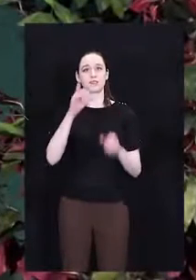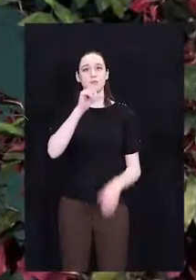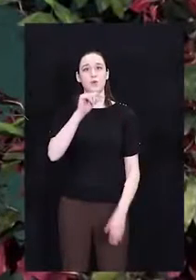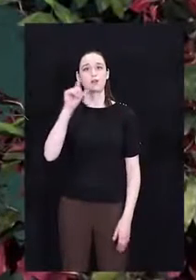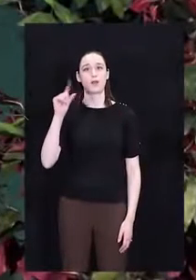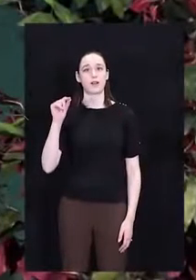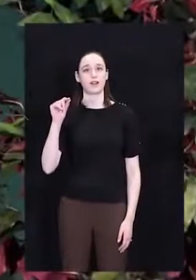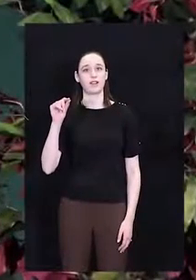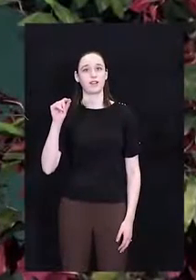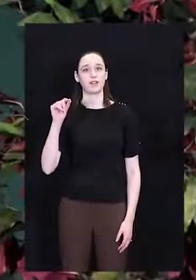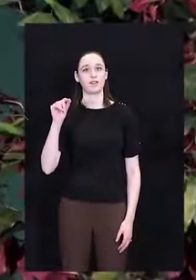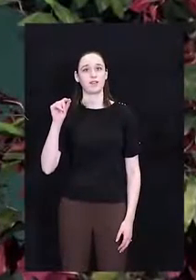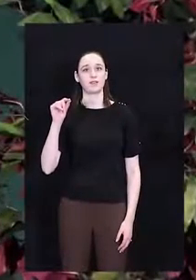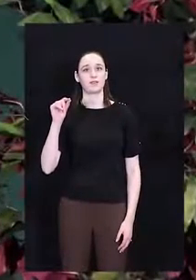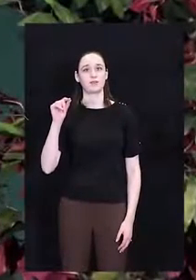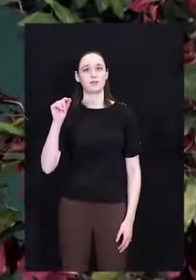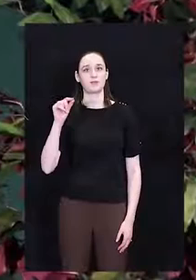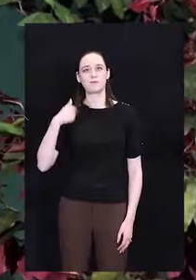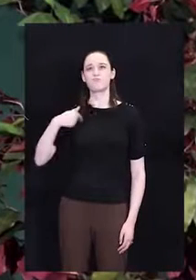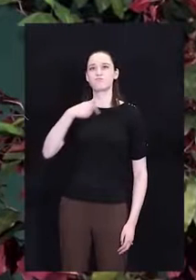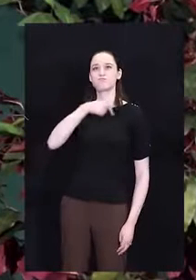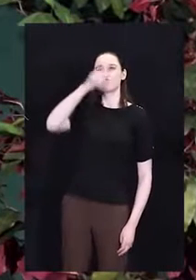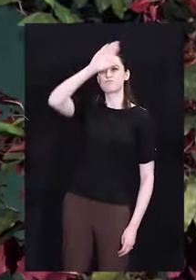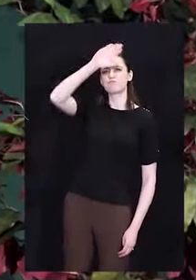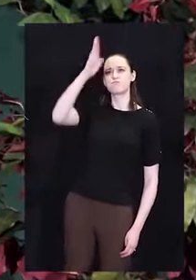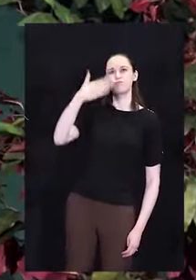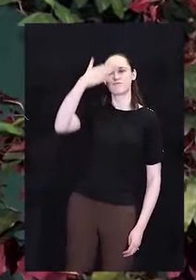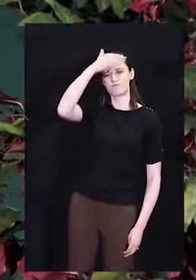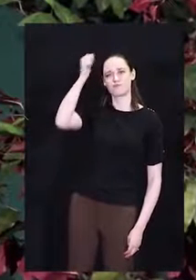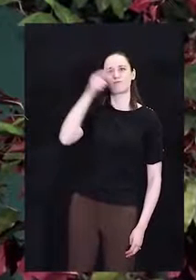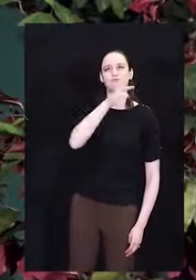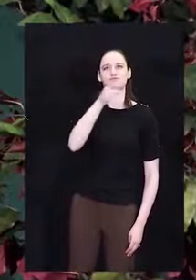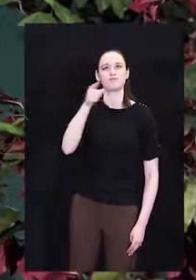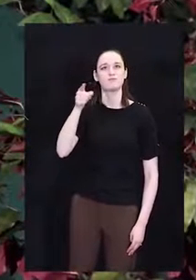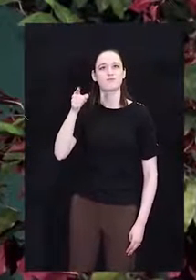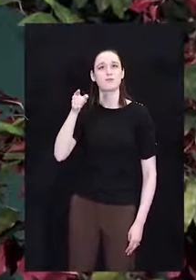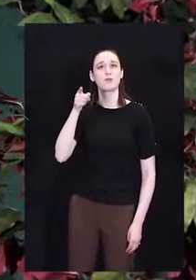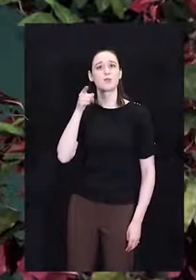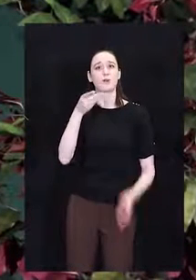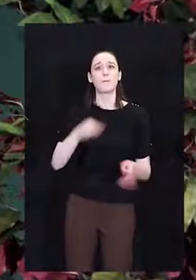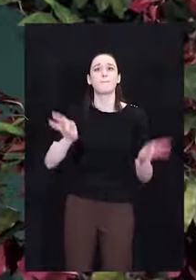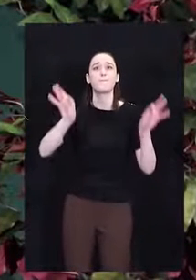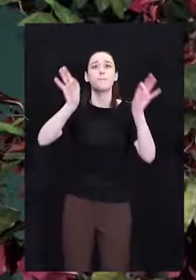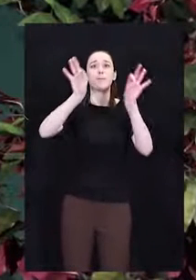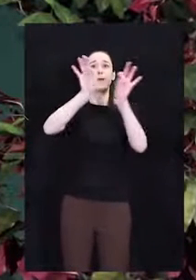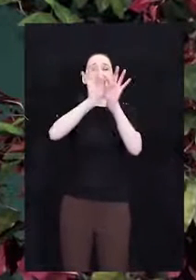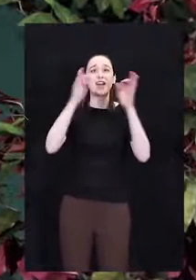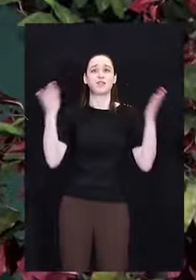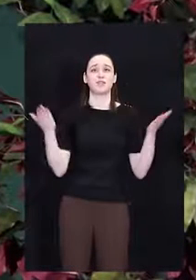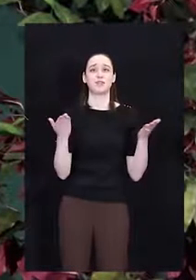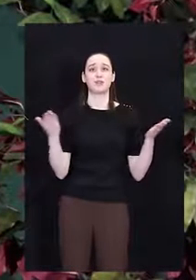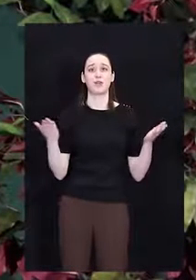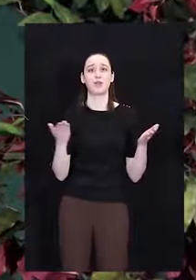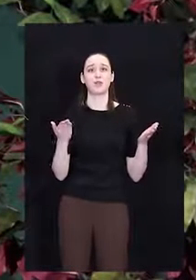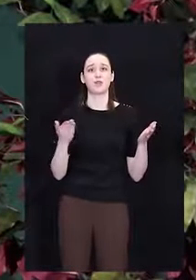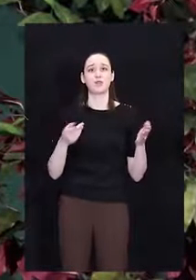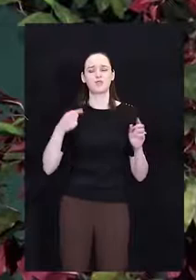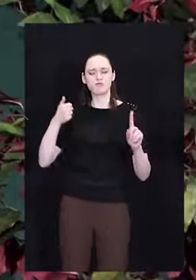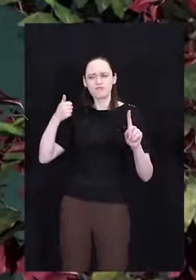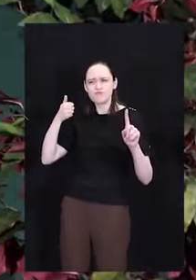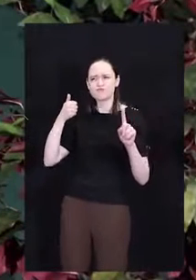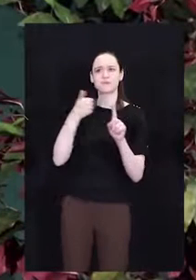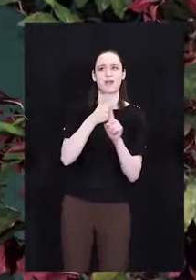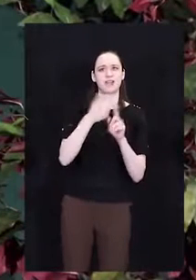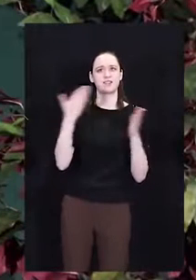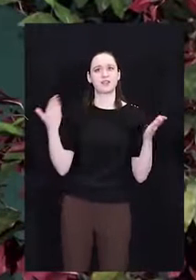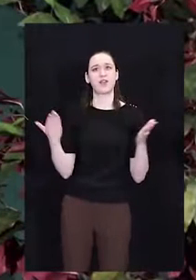Class of 2020, you will never be forgotten. You mattered here. You made a